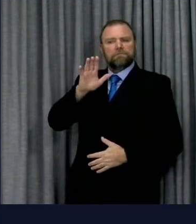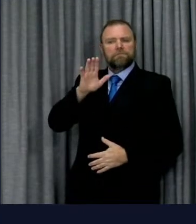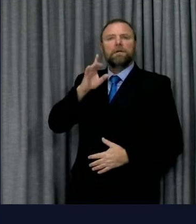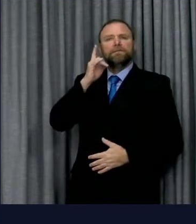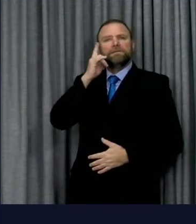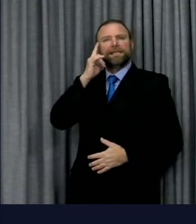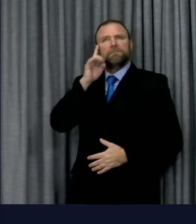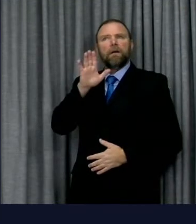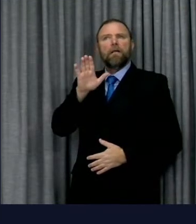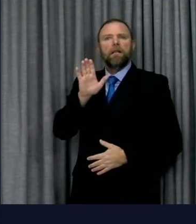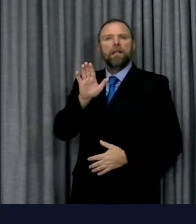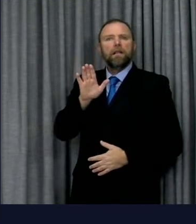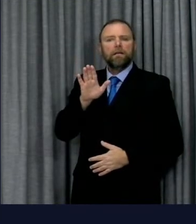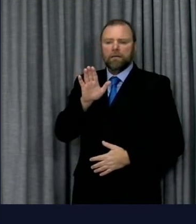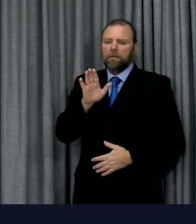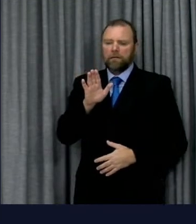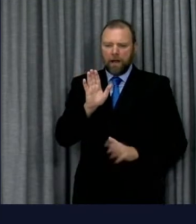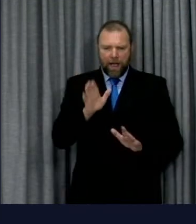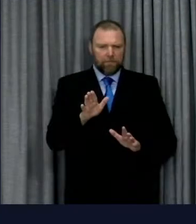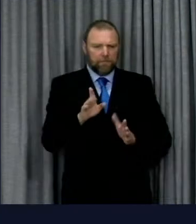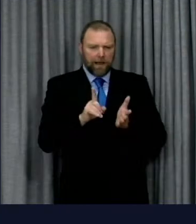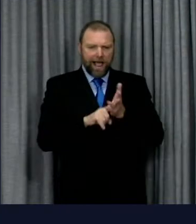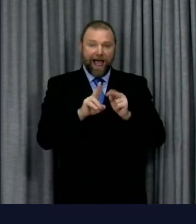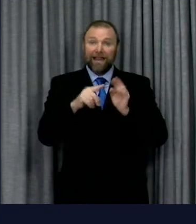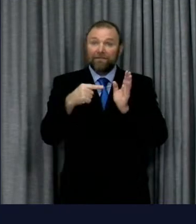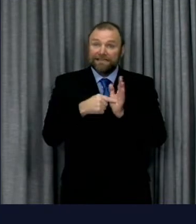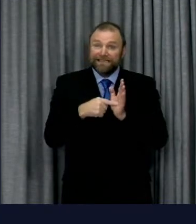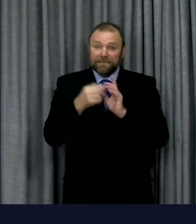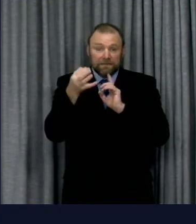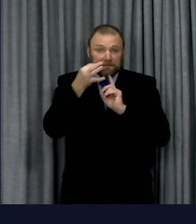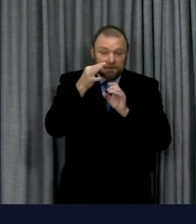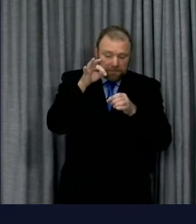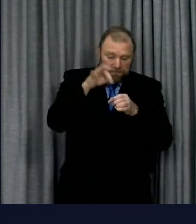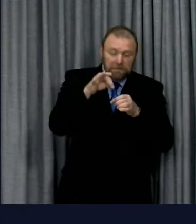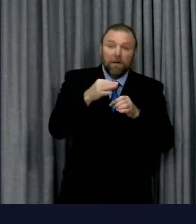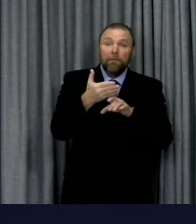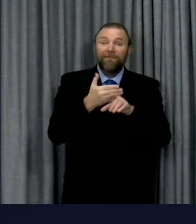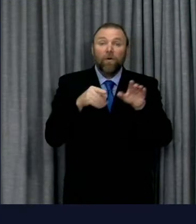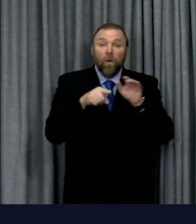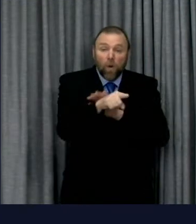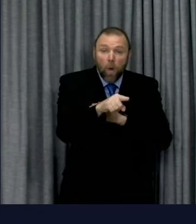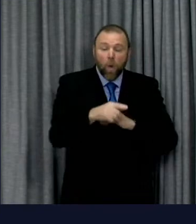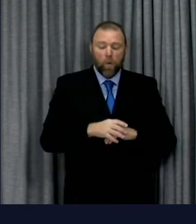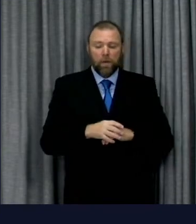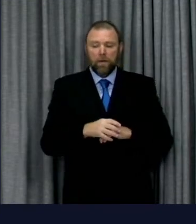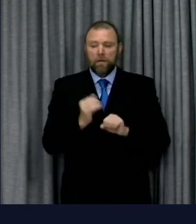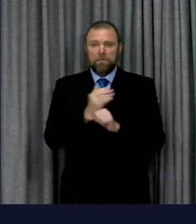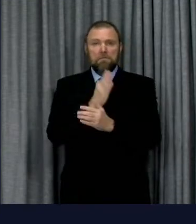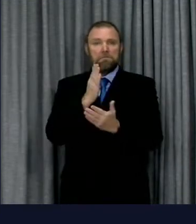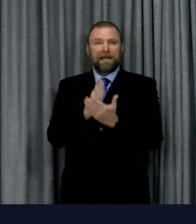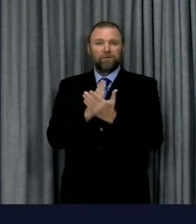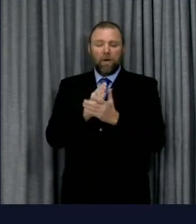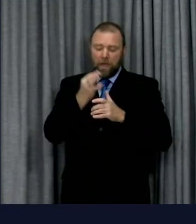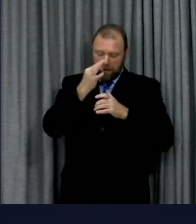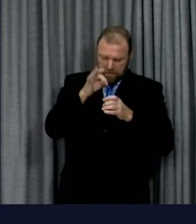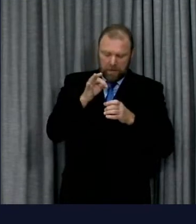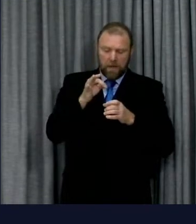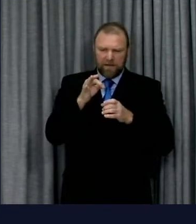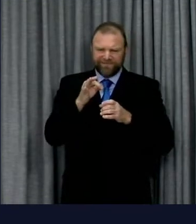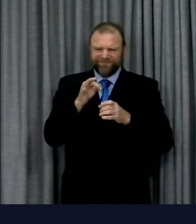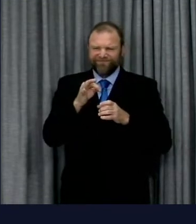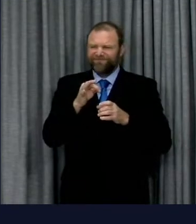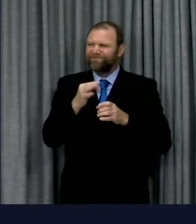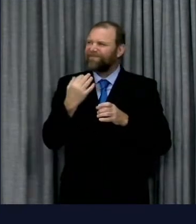sensible things, to take a lateral flow test before you go out to make sure that you're not going to be spreading the virus to